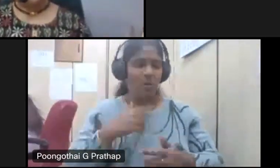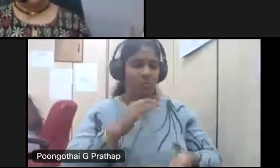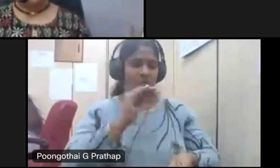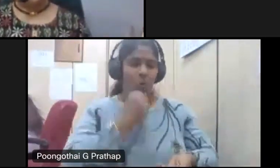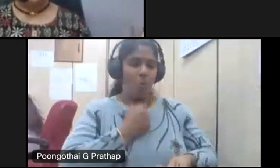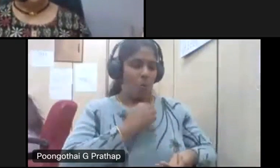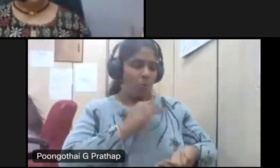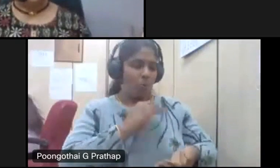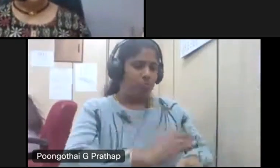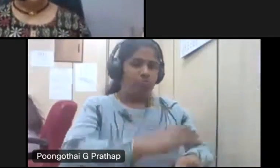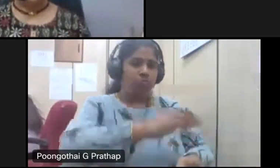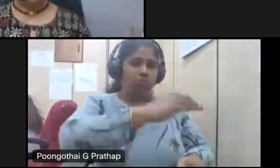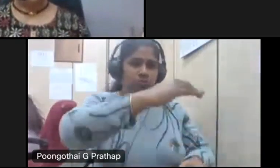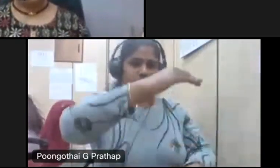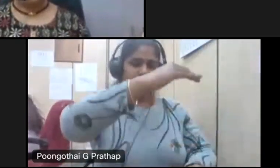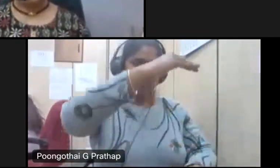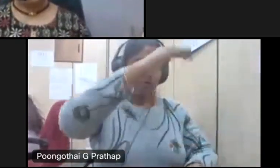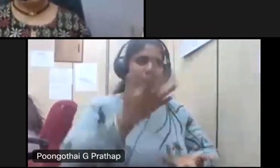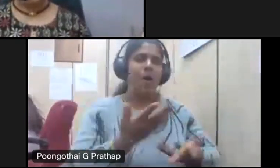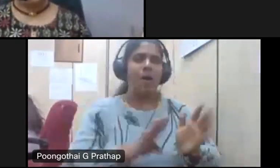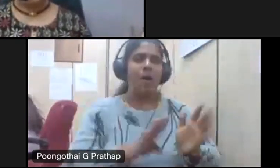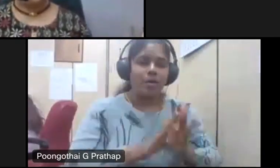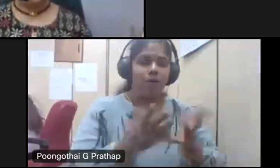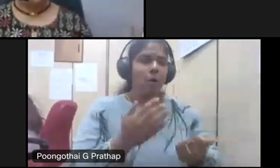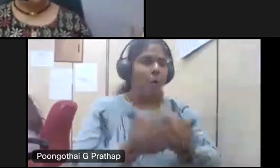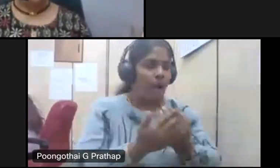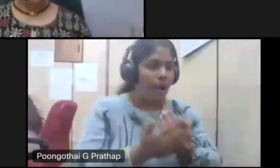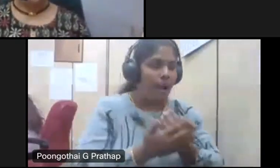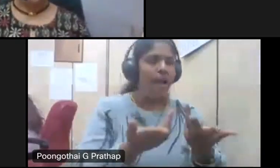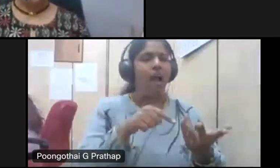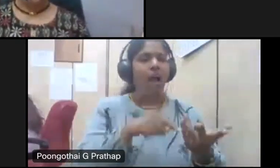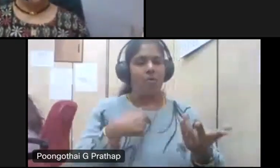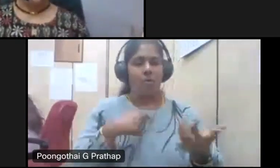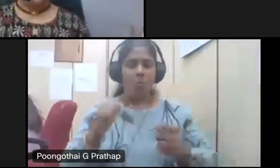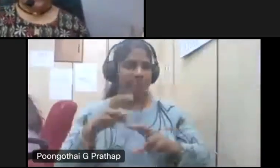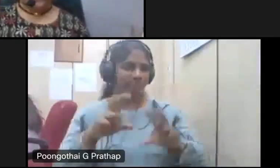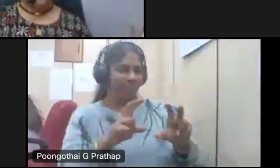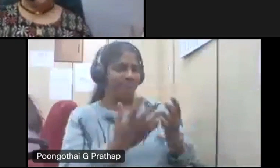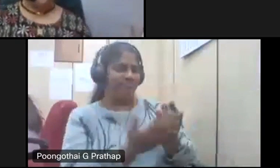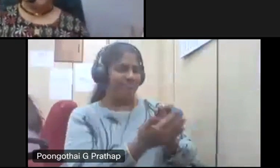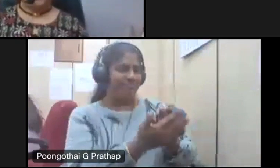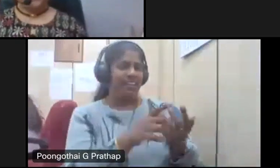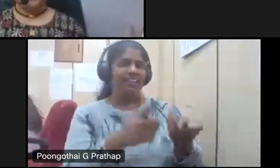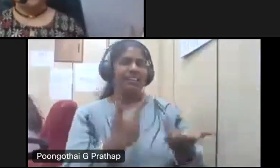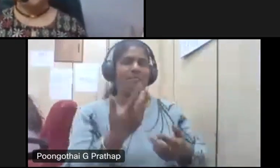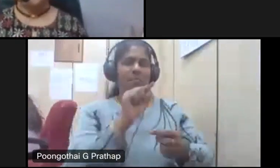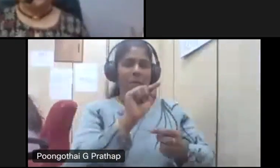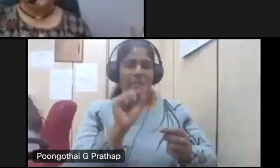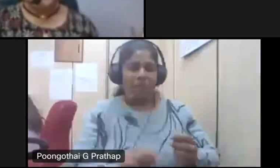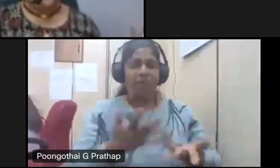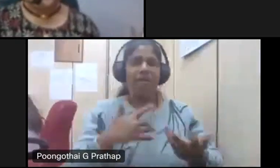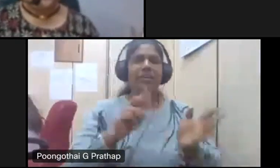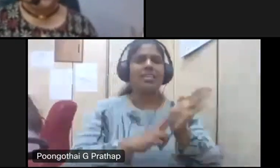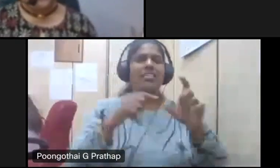developing and growing under Nina ma'am's care. So yes, without much ado, over to you, Nina ma'am, for